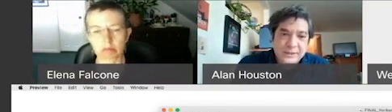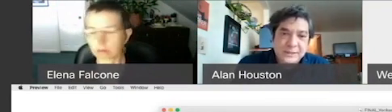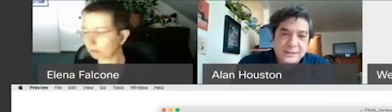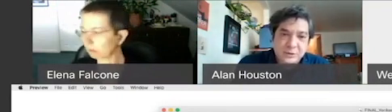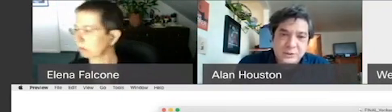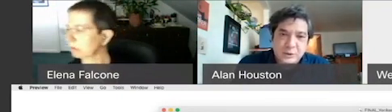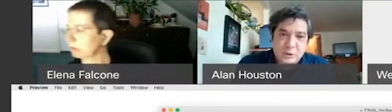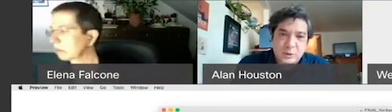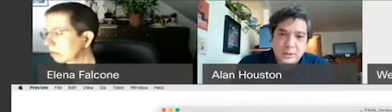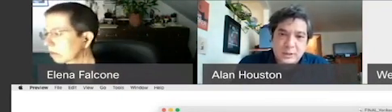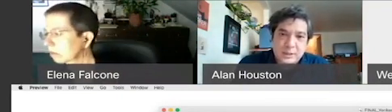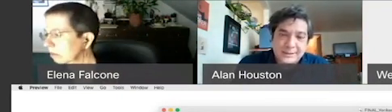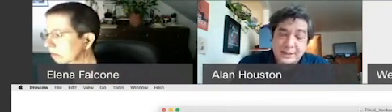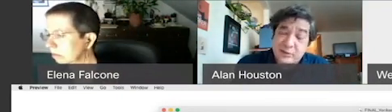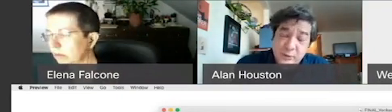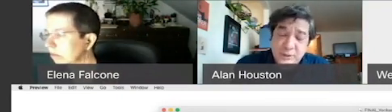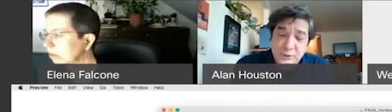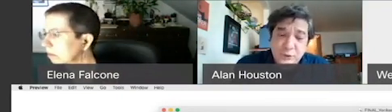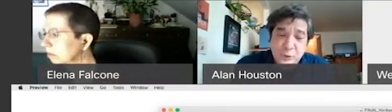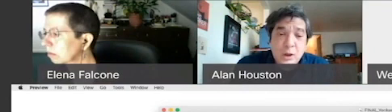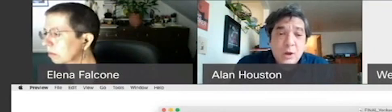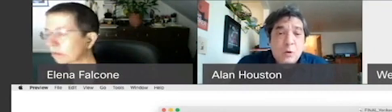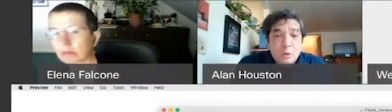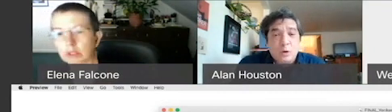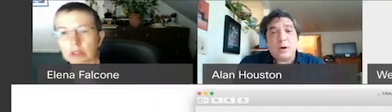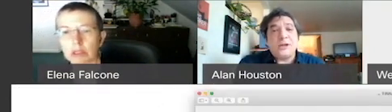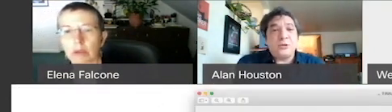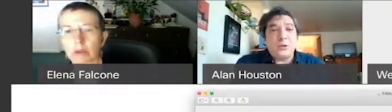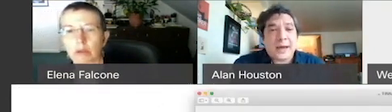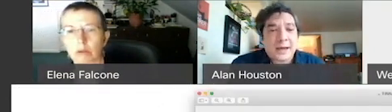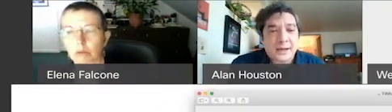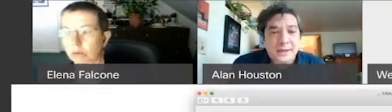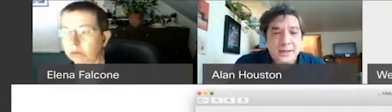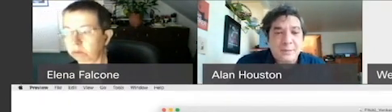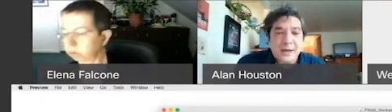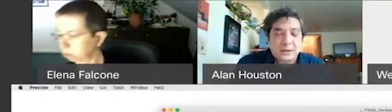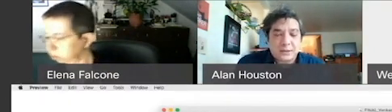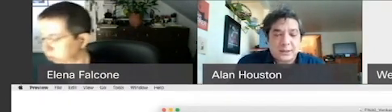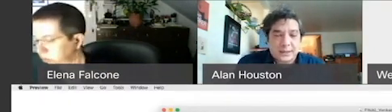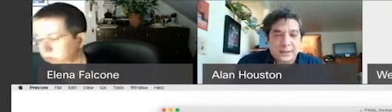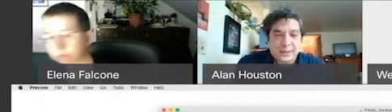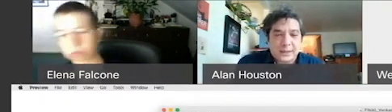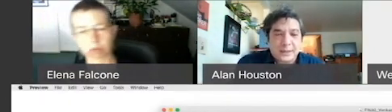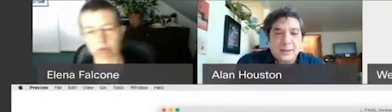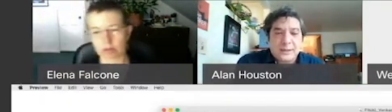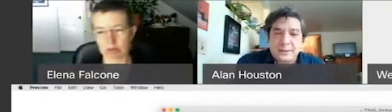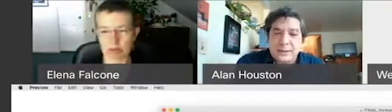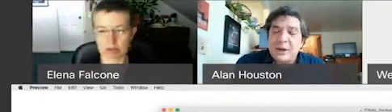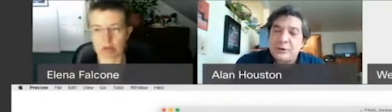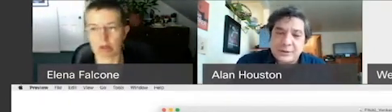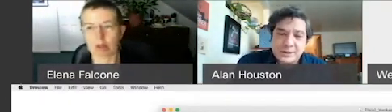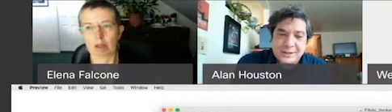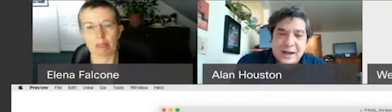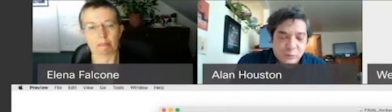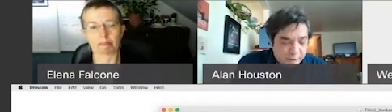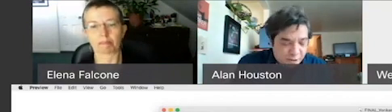914-337-1500, extension 322, or you can email, the email address is